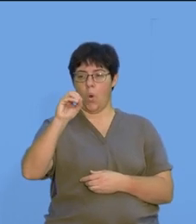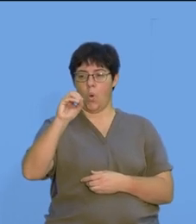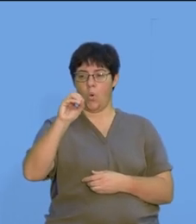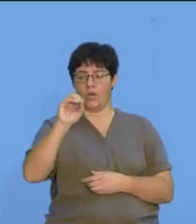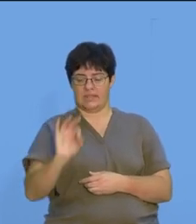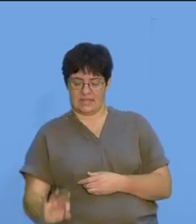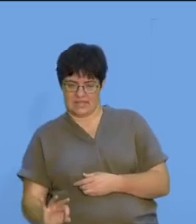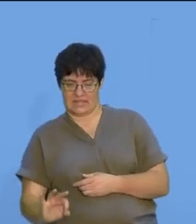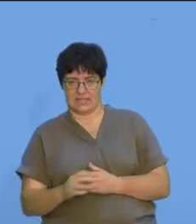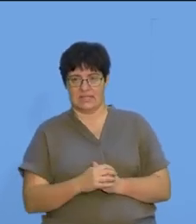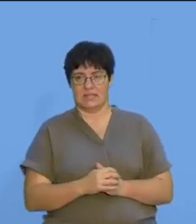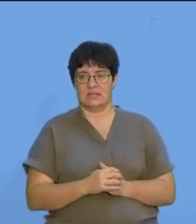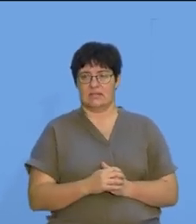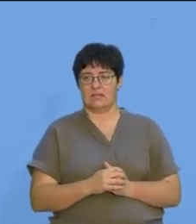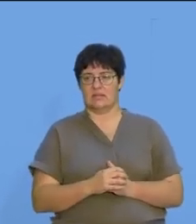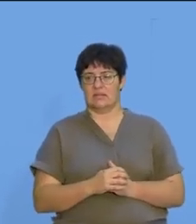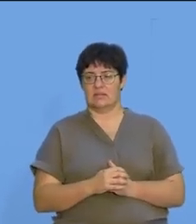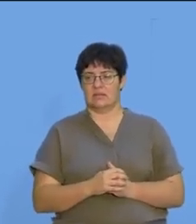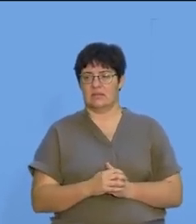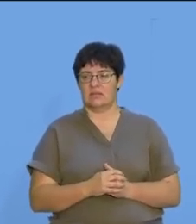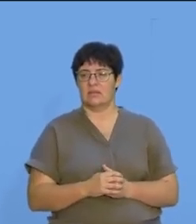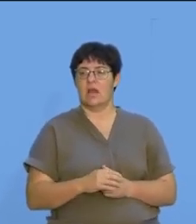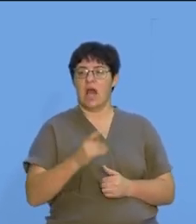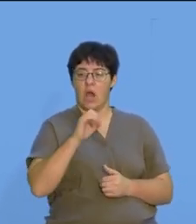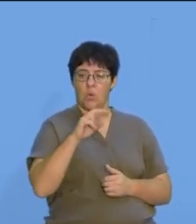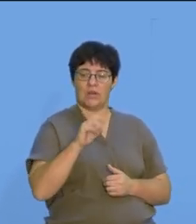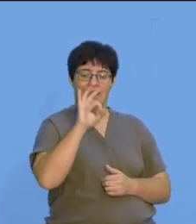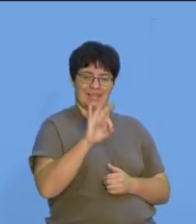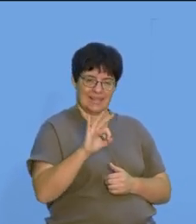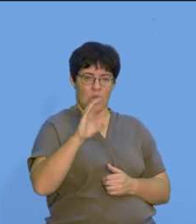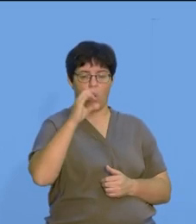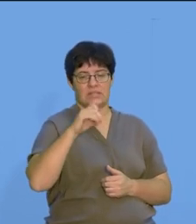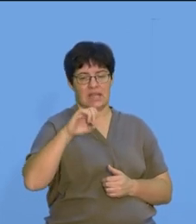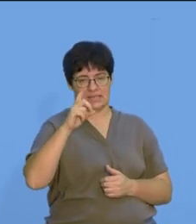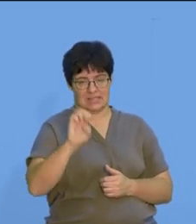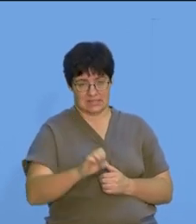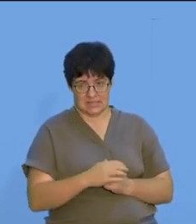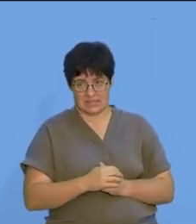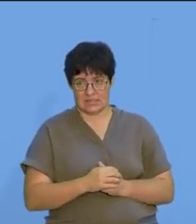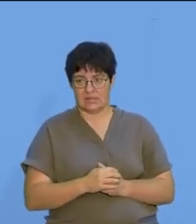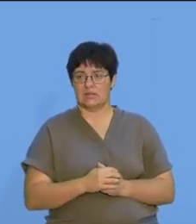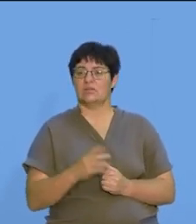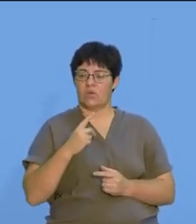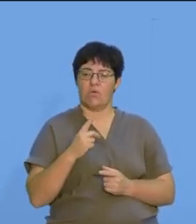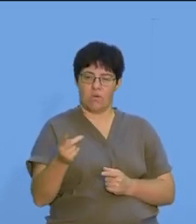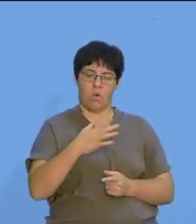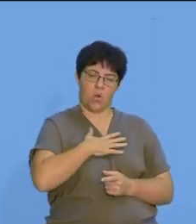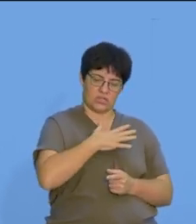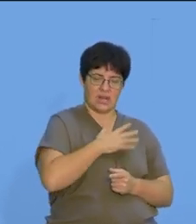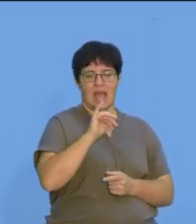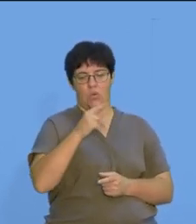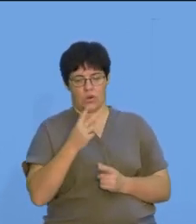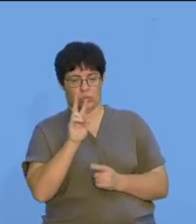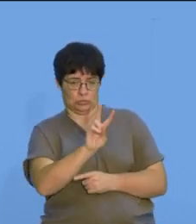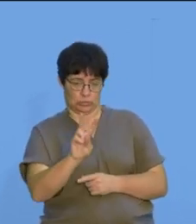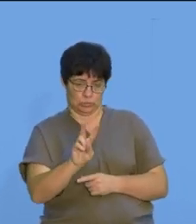the 2 there, and then O, we take the 3 there. So this is iron 3 oxide, okay? In this,